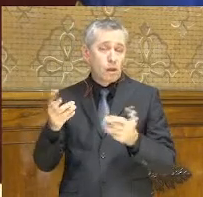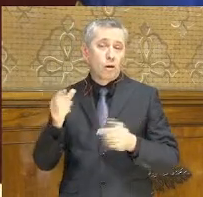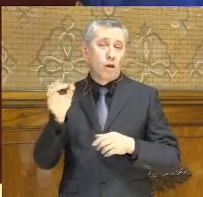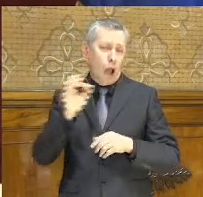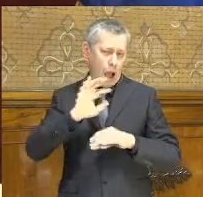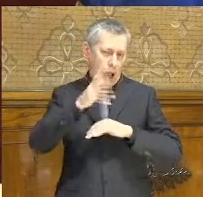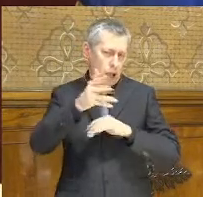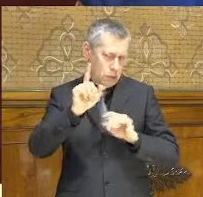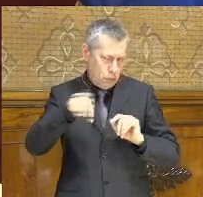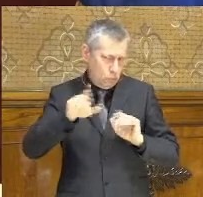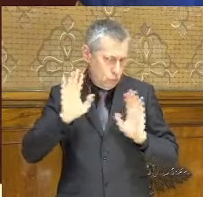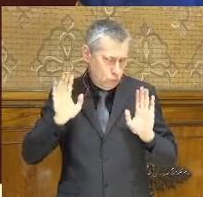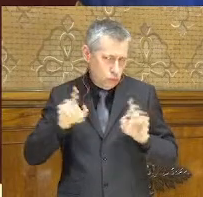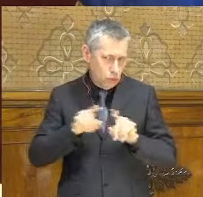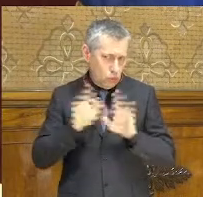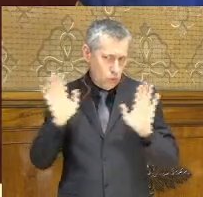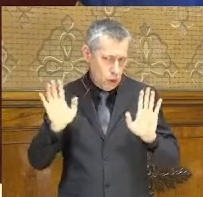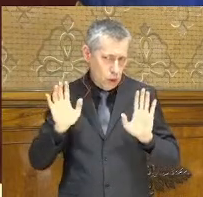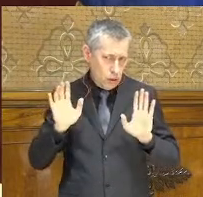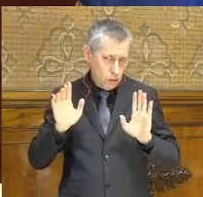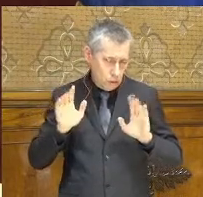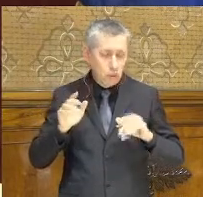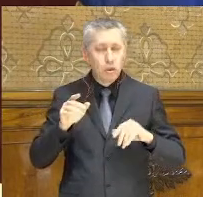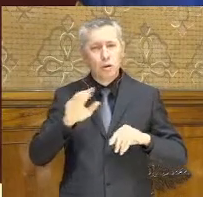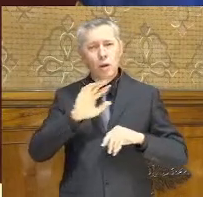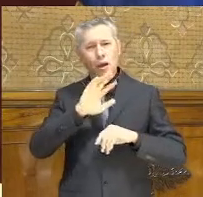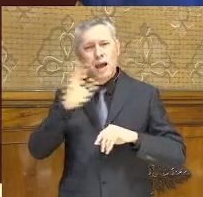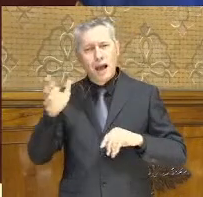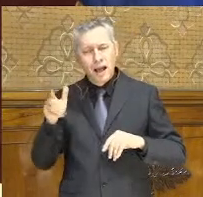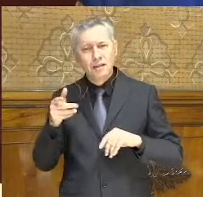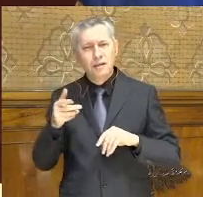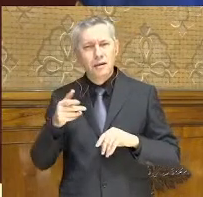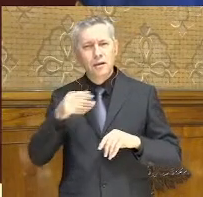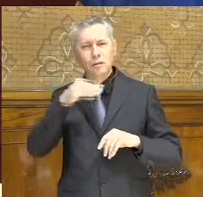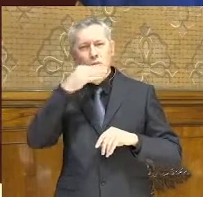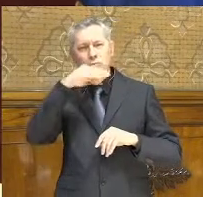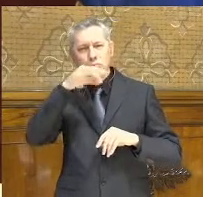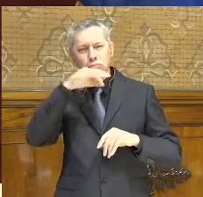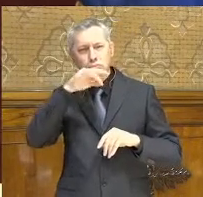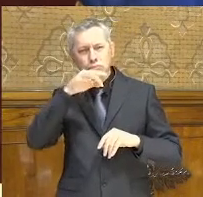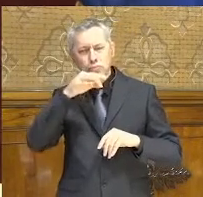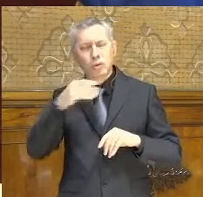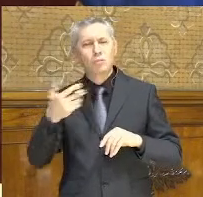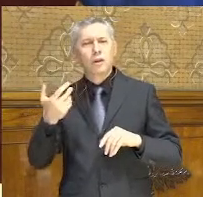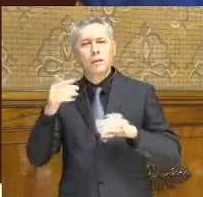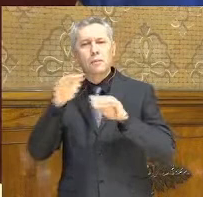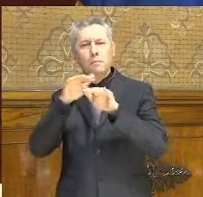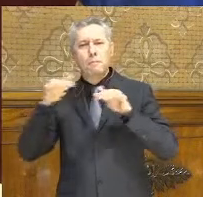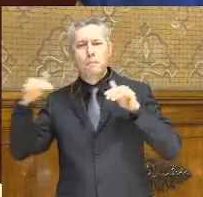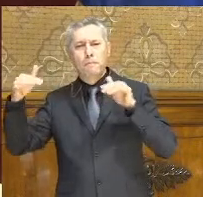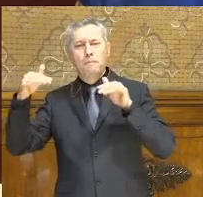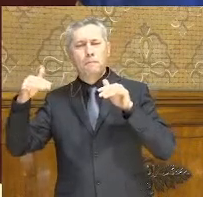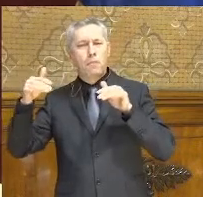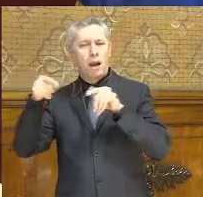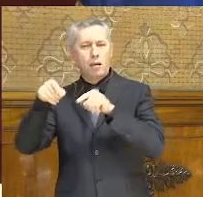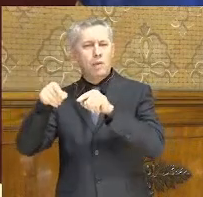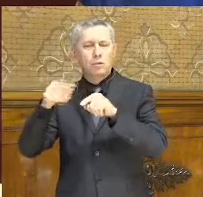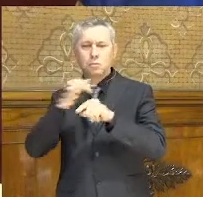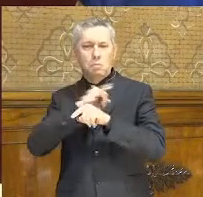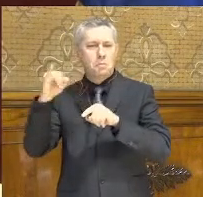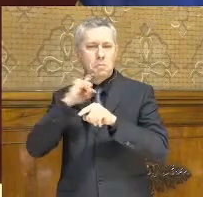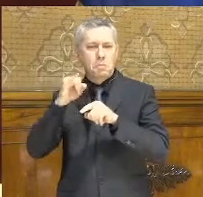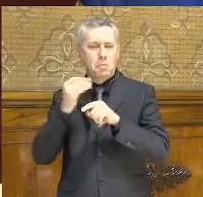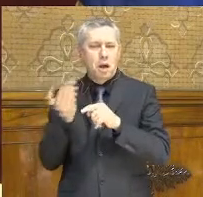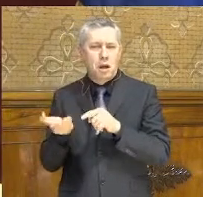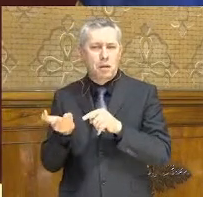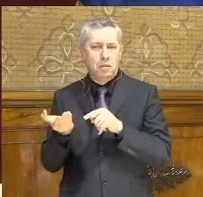Mr. Modi, never speaks in Parliament. He only speaks if he speaks to 50,000 people